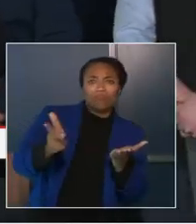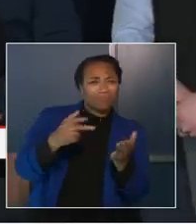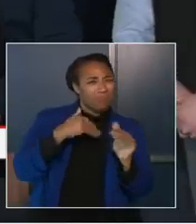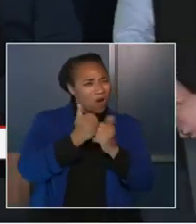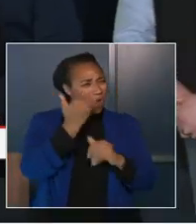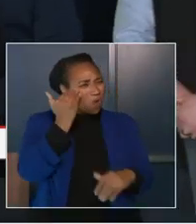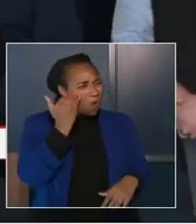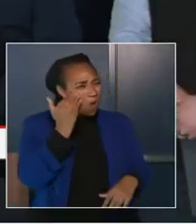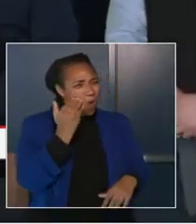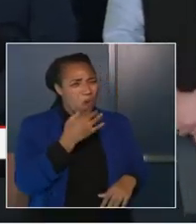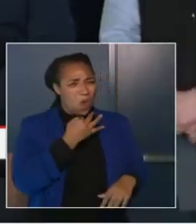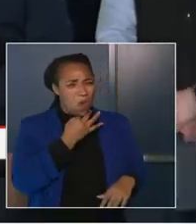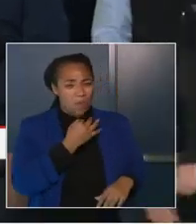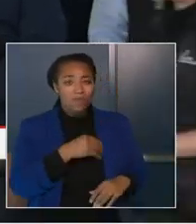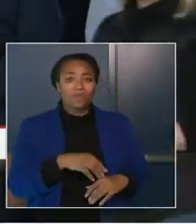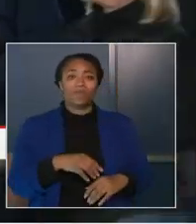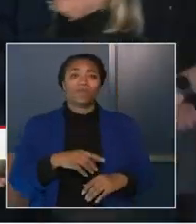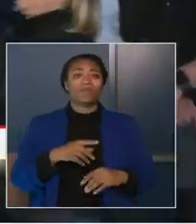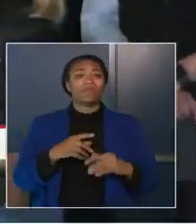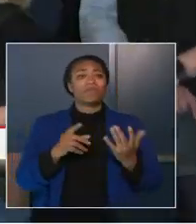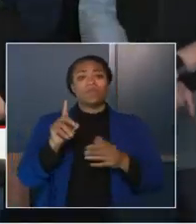knowing where the snow emergency routes are.